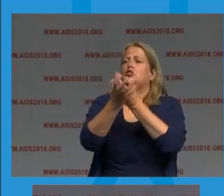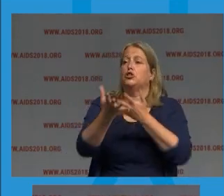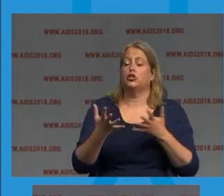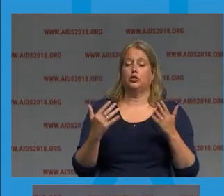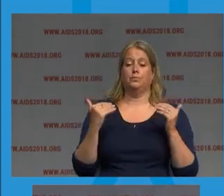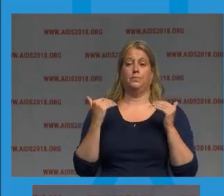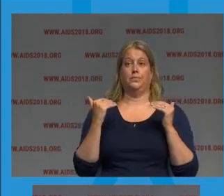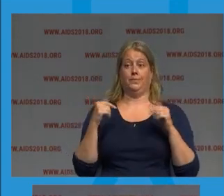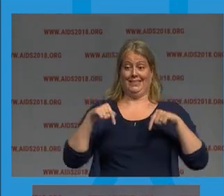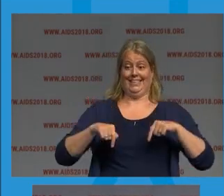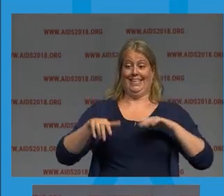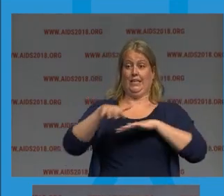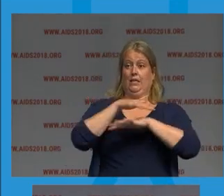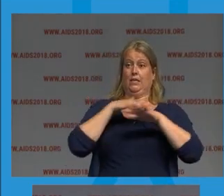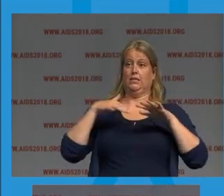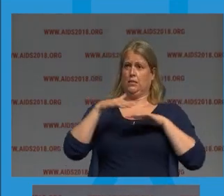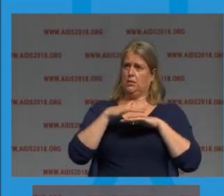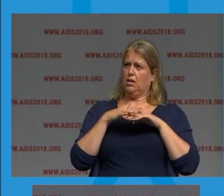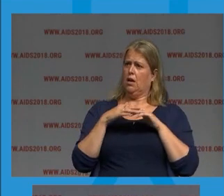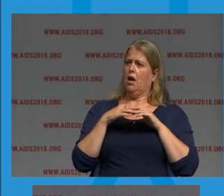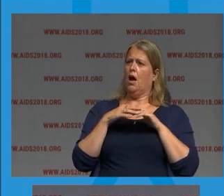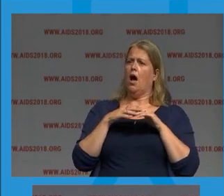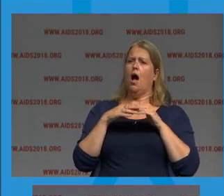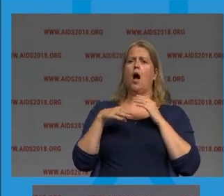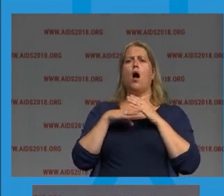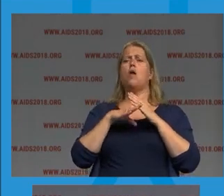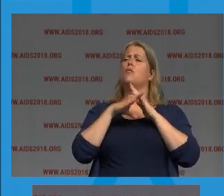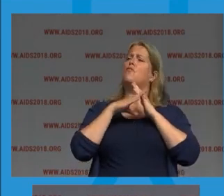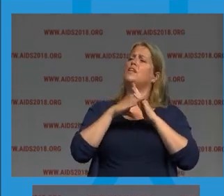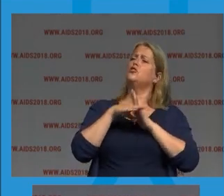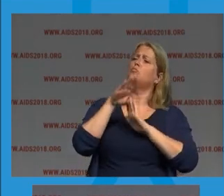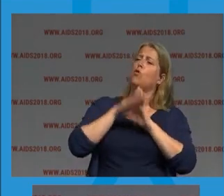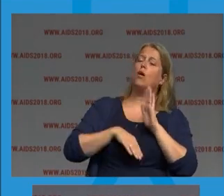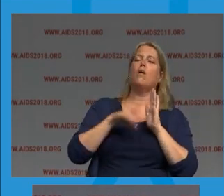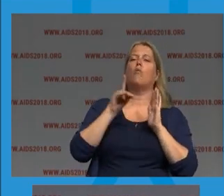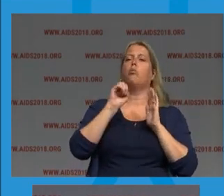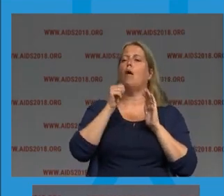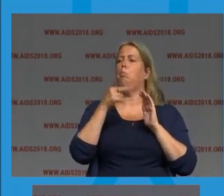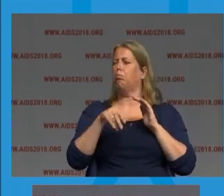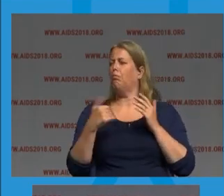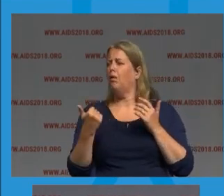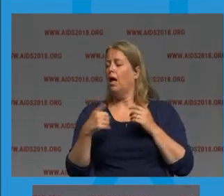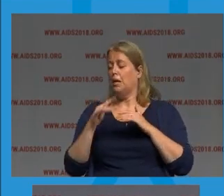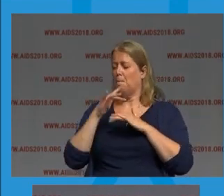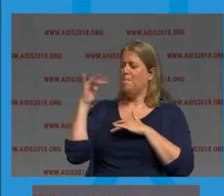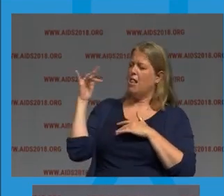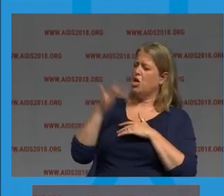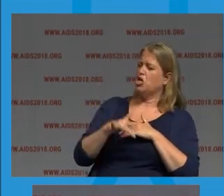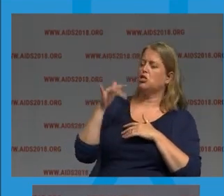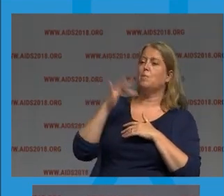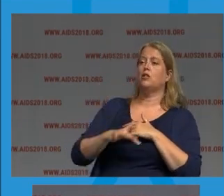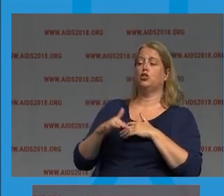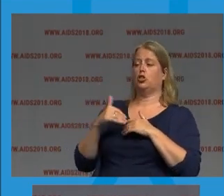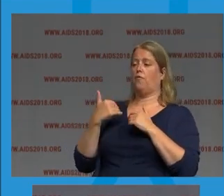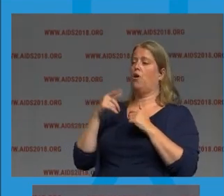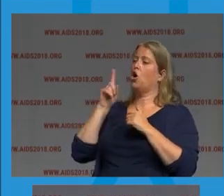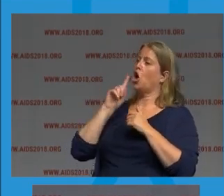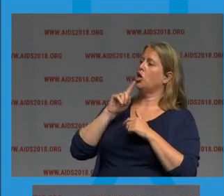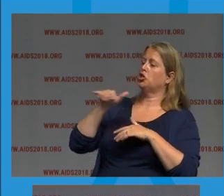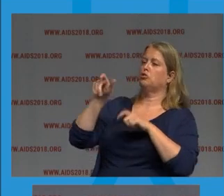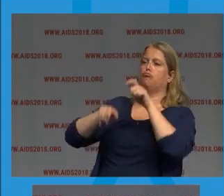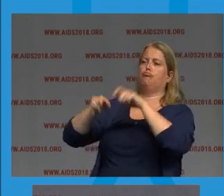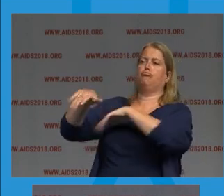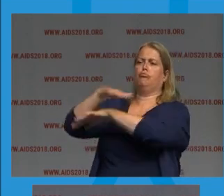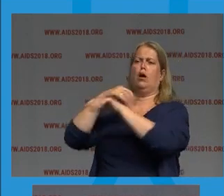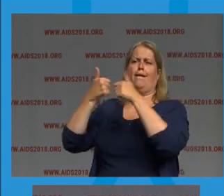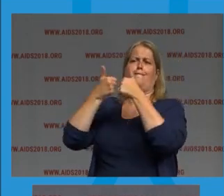order prevention programs like PrEP, and the vast millions and millions of adolescent girls and young women that are doing fine and have no HIV risks across Southern